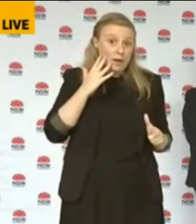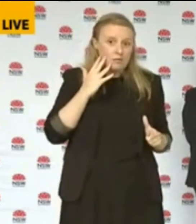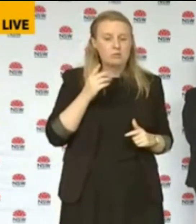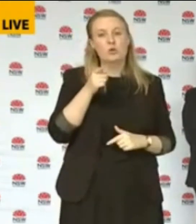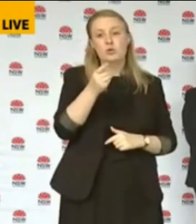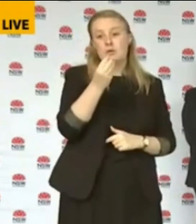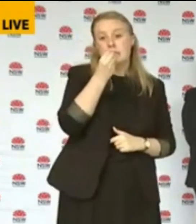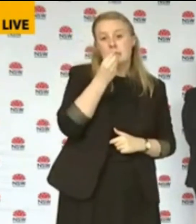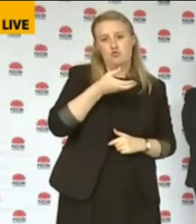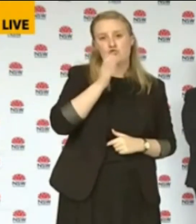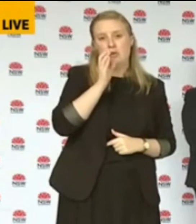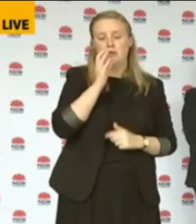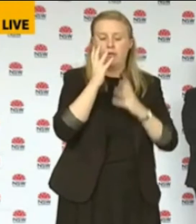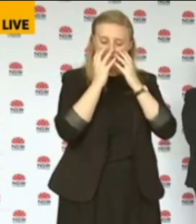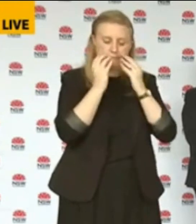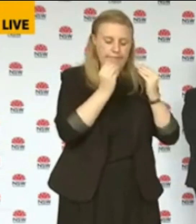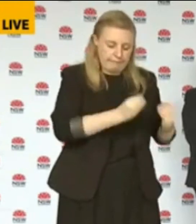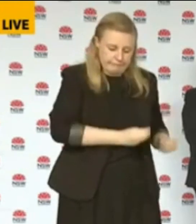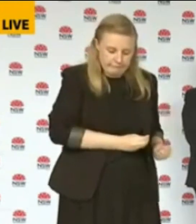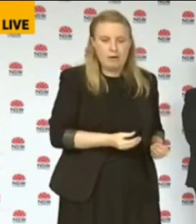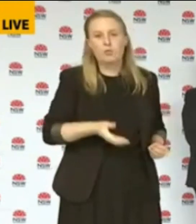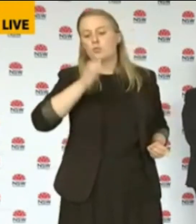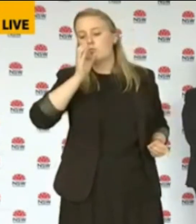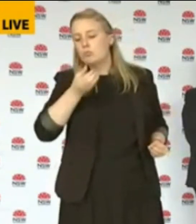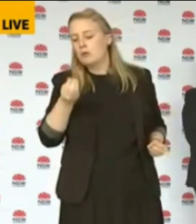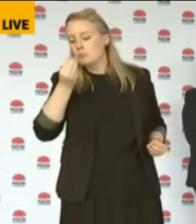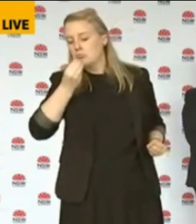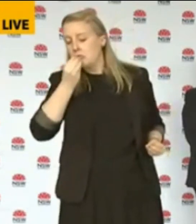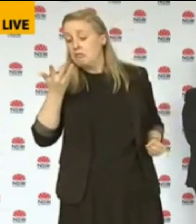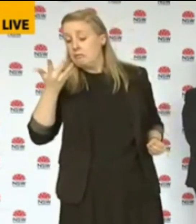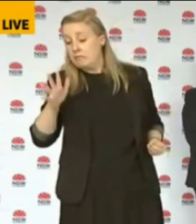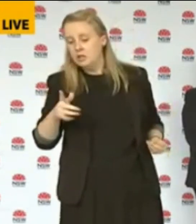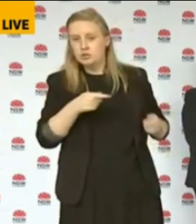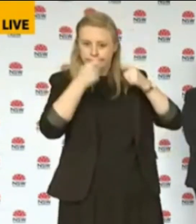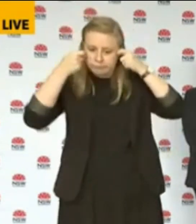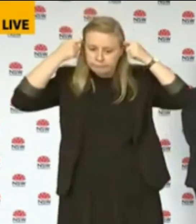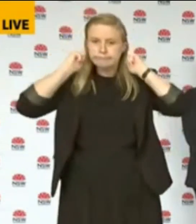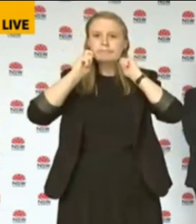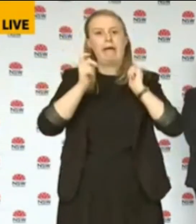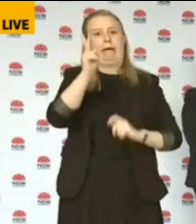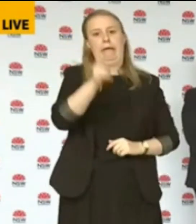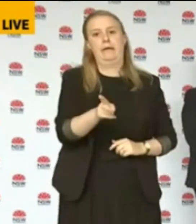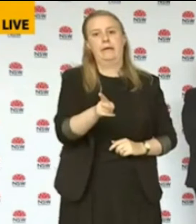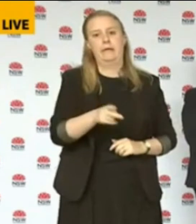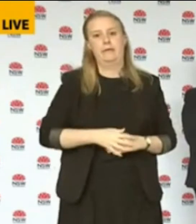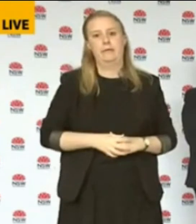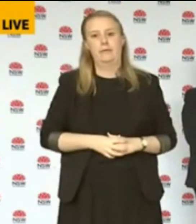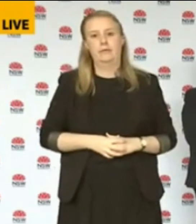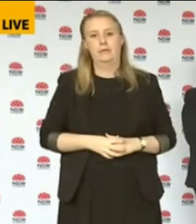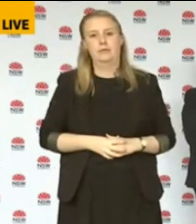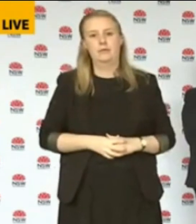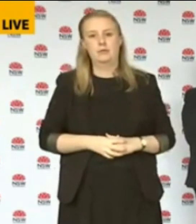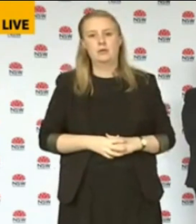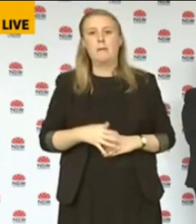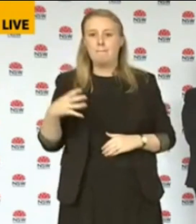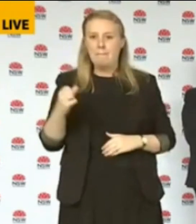want people to enjoy a day at the cricket, but it's a COVID day at the cricket. And that means mask on, not mask off, unless you're